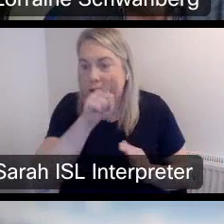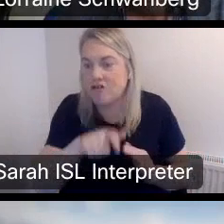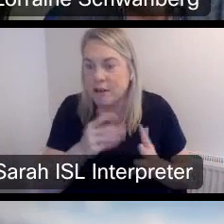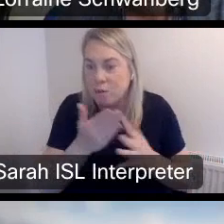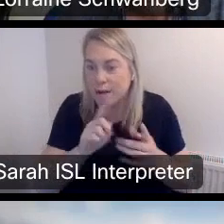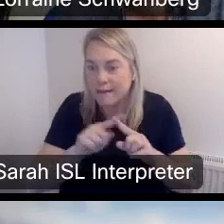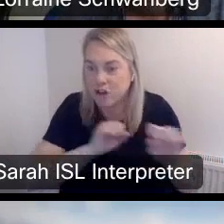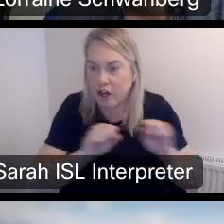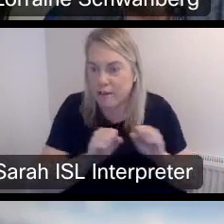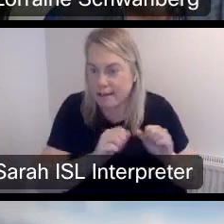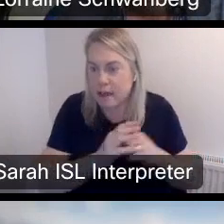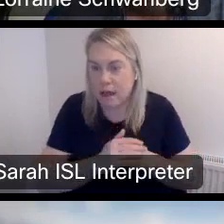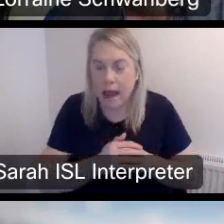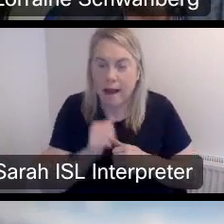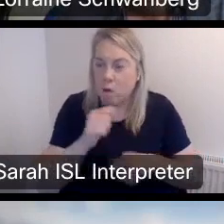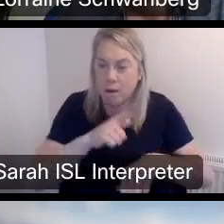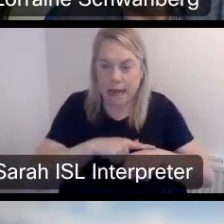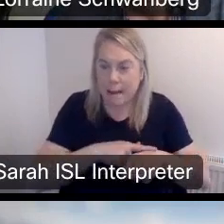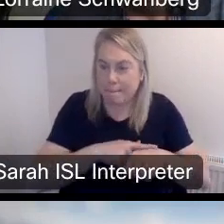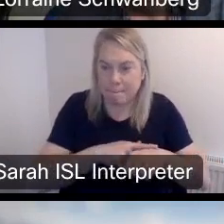said, there is no time frame associated with it.